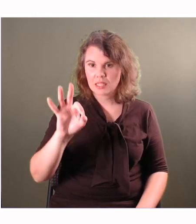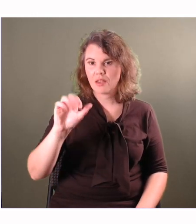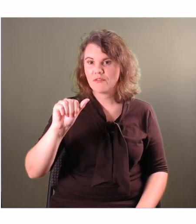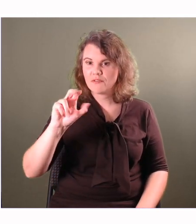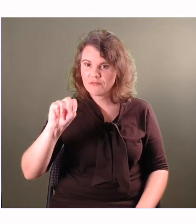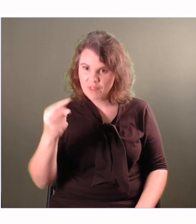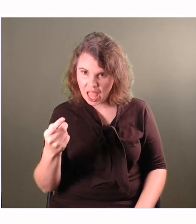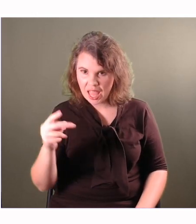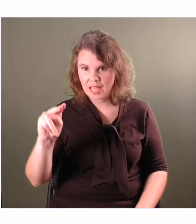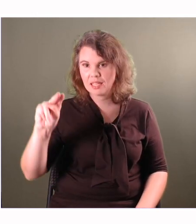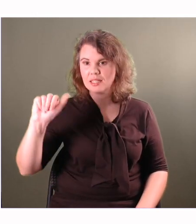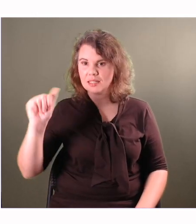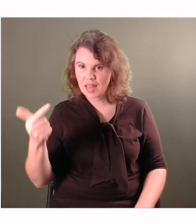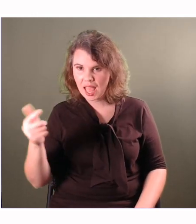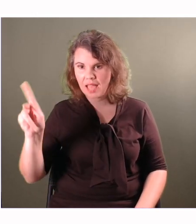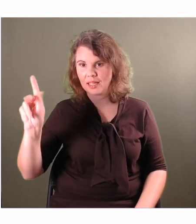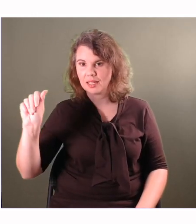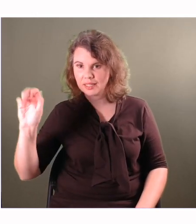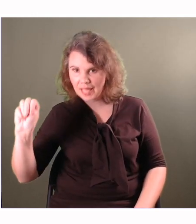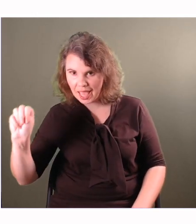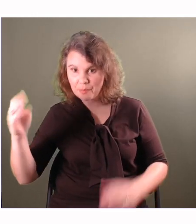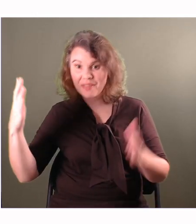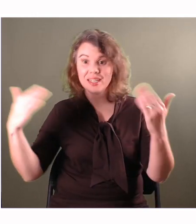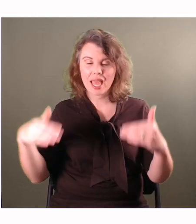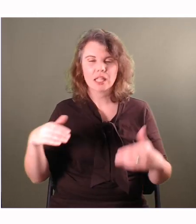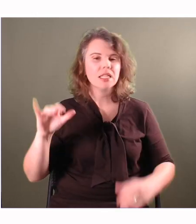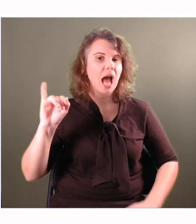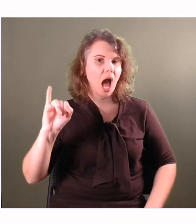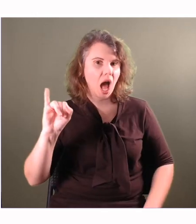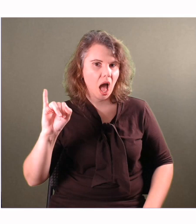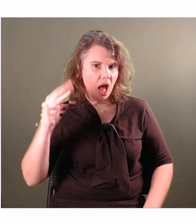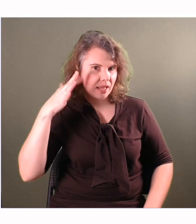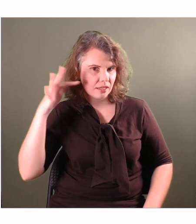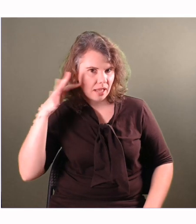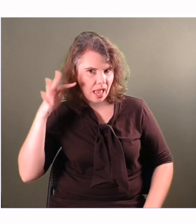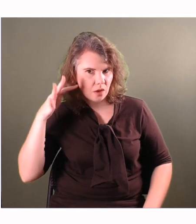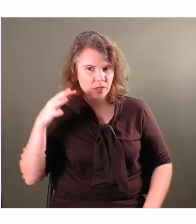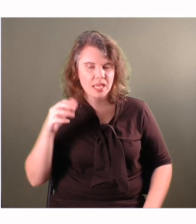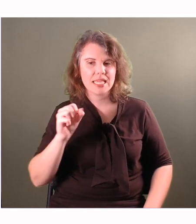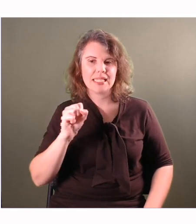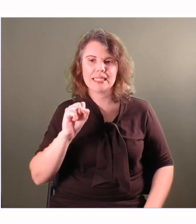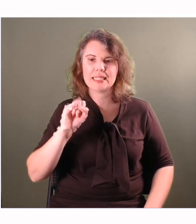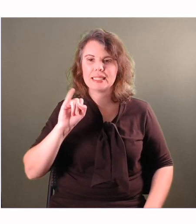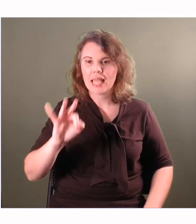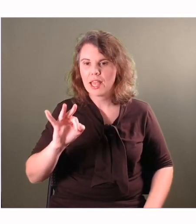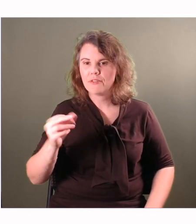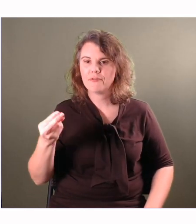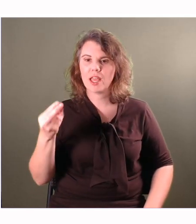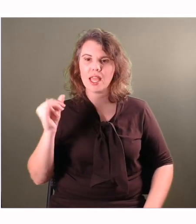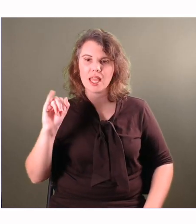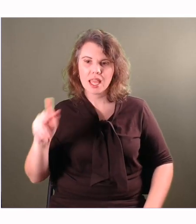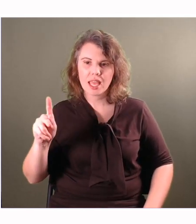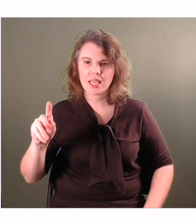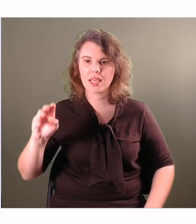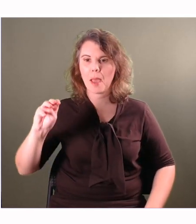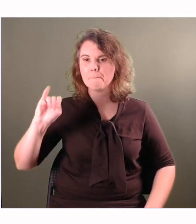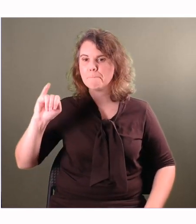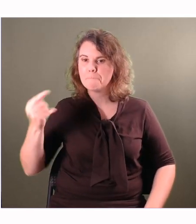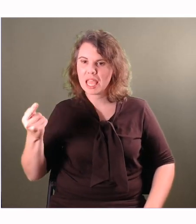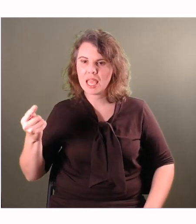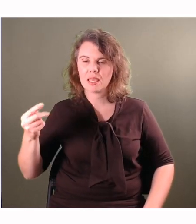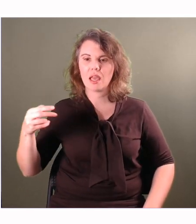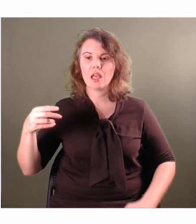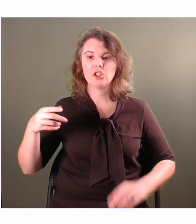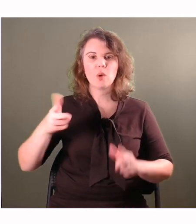nag, cam. And then the next trial will have a different vowel, sif, hic, mig, ning, and so on. And so we